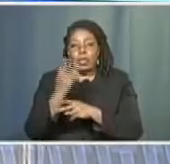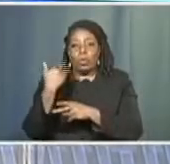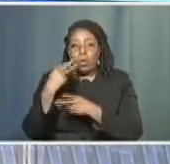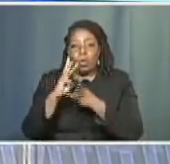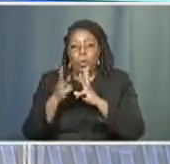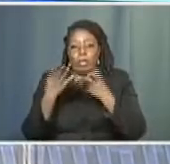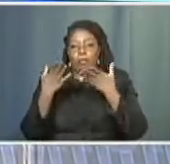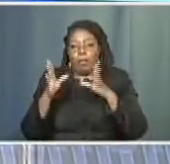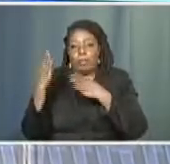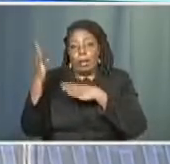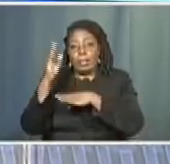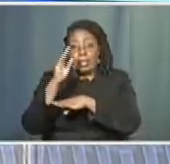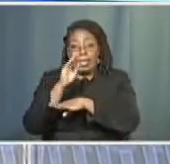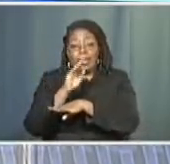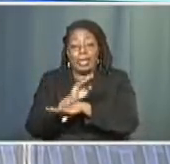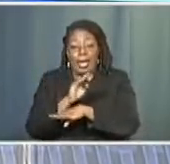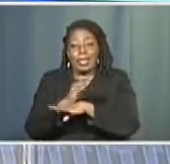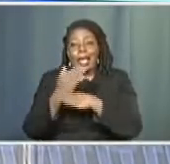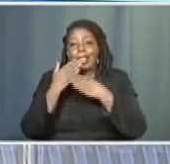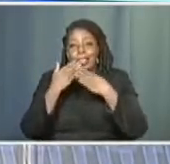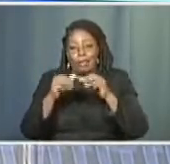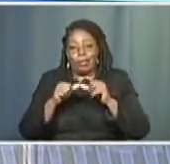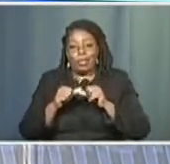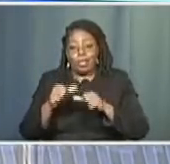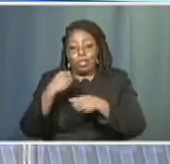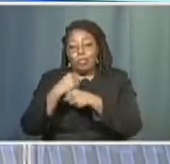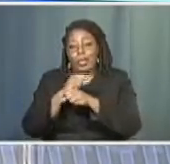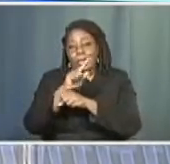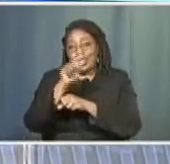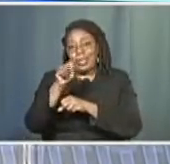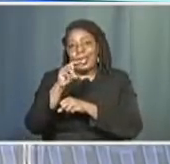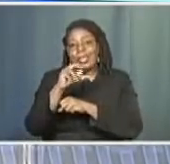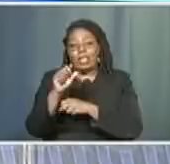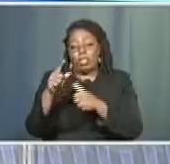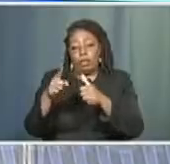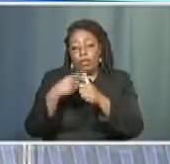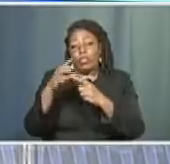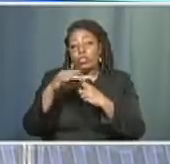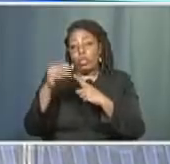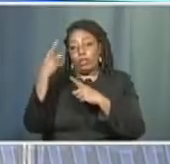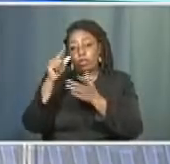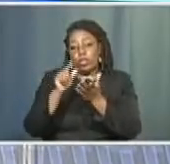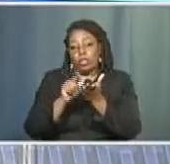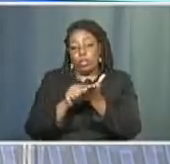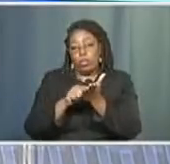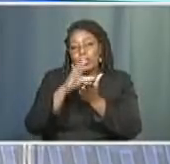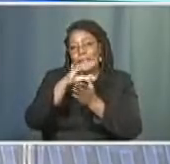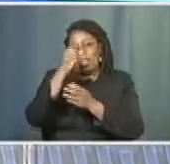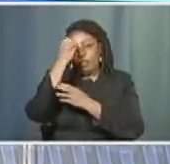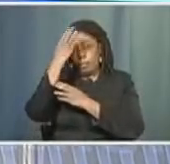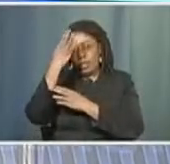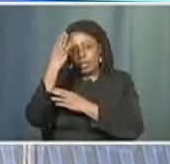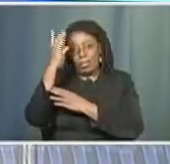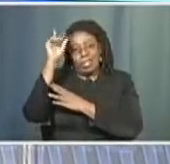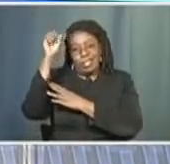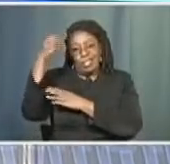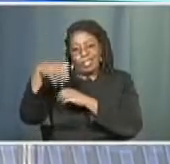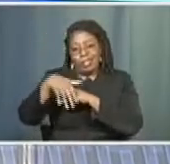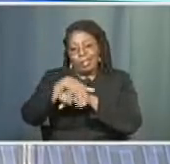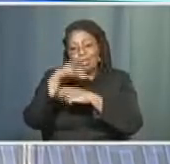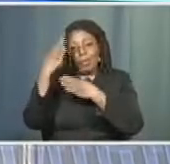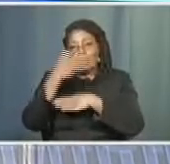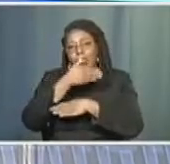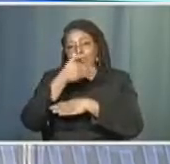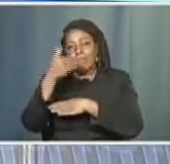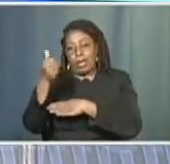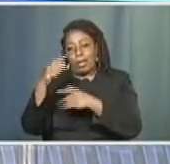does it for the Bahamas tonight. Thank you for continuing to make ZNS your first choice for news and information. Only the sun covers the Bahamas